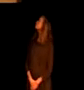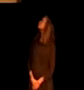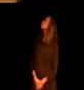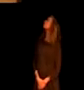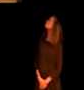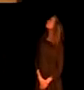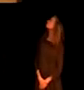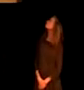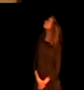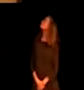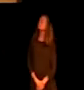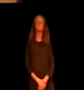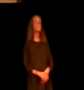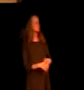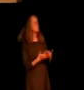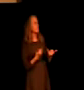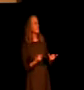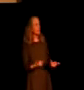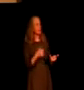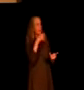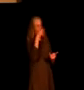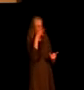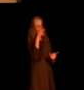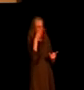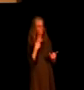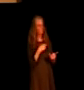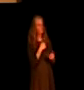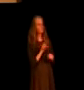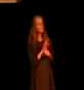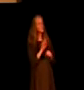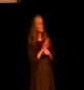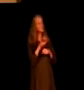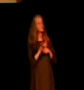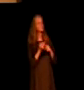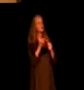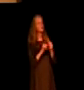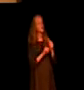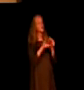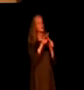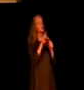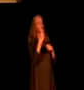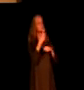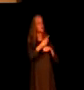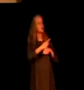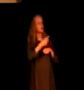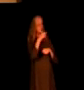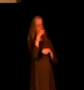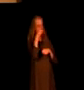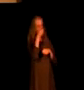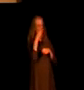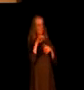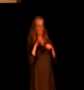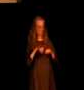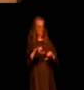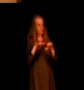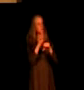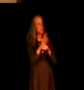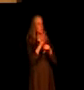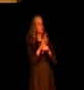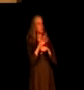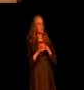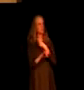data set that we now generate every 8 days. This is going on to this day.